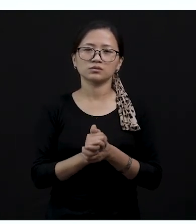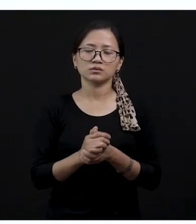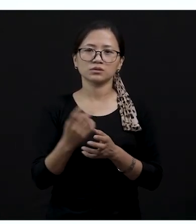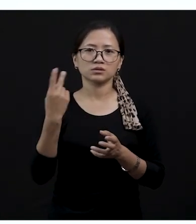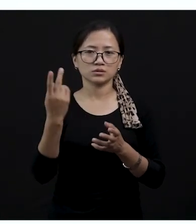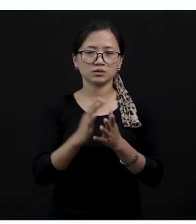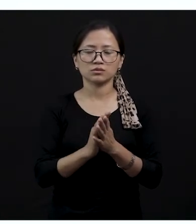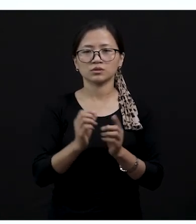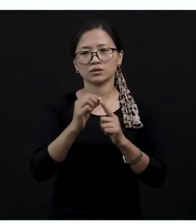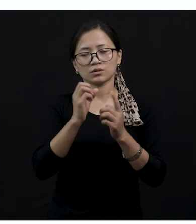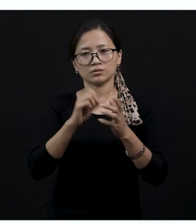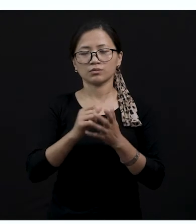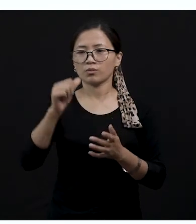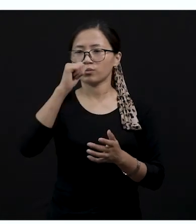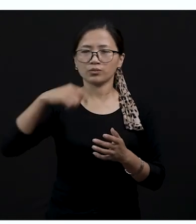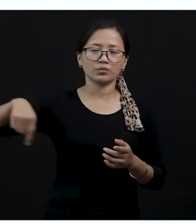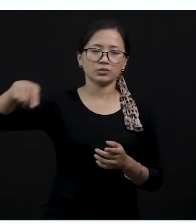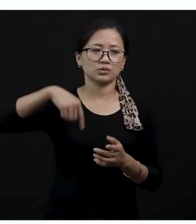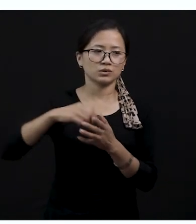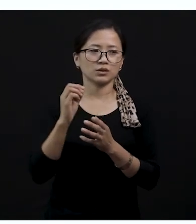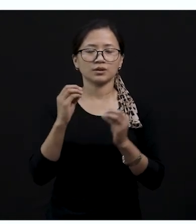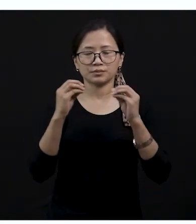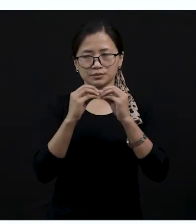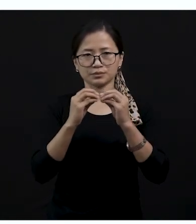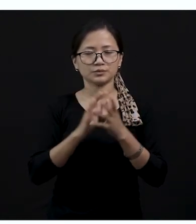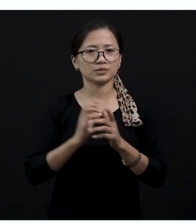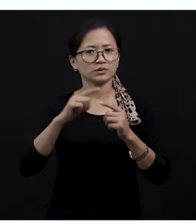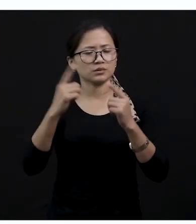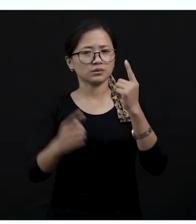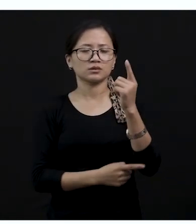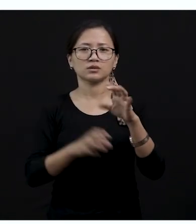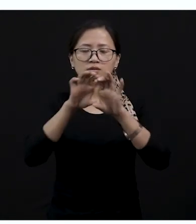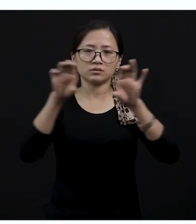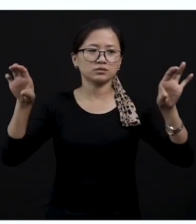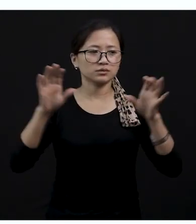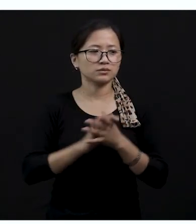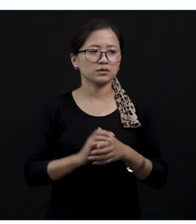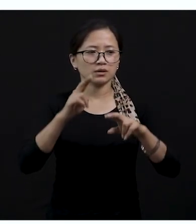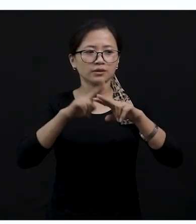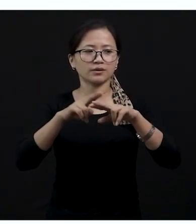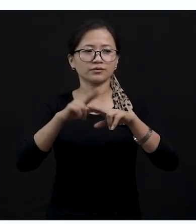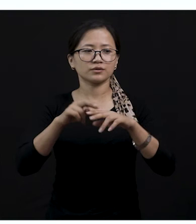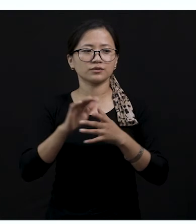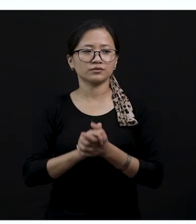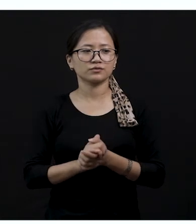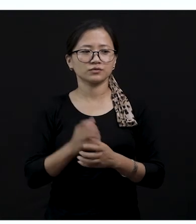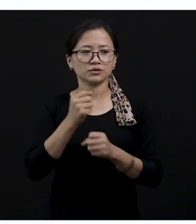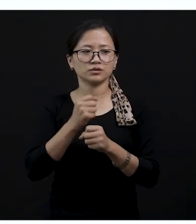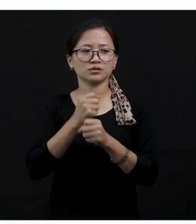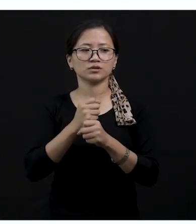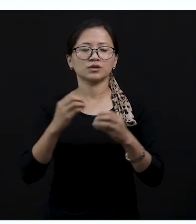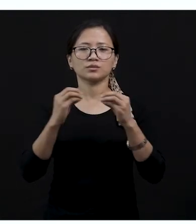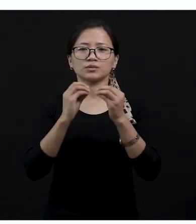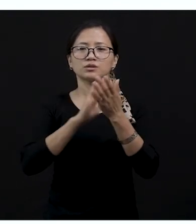it will be B. So the rhyme scheme here is, in the last stanza, the rhyme scheme will be F, G,